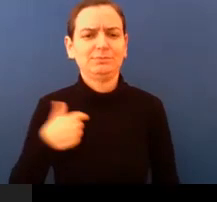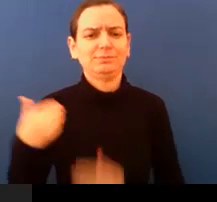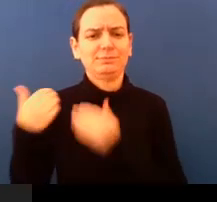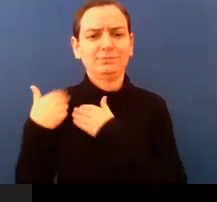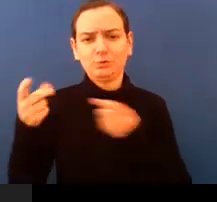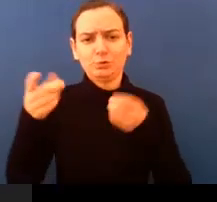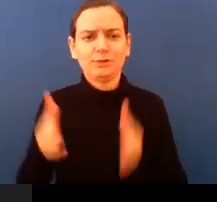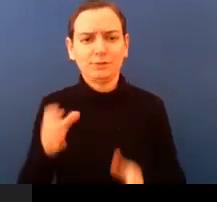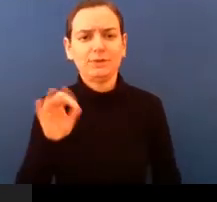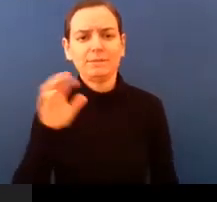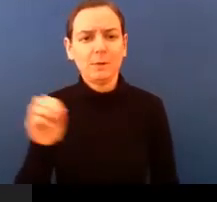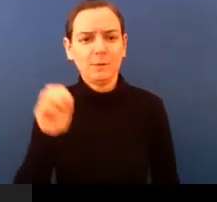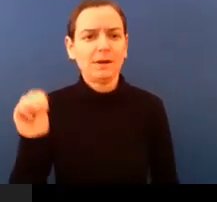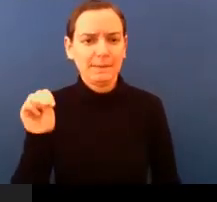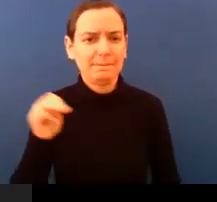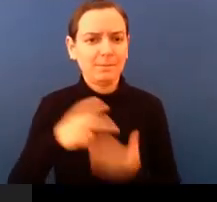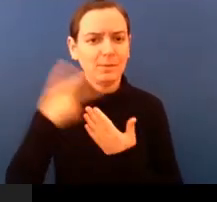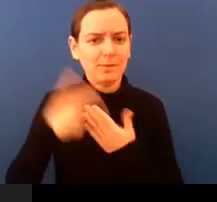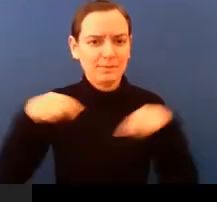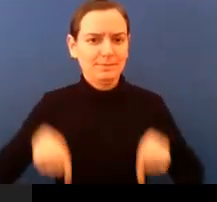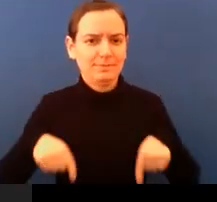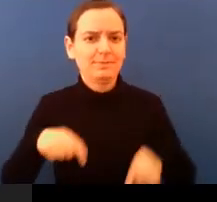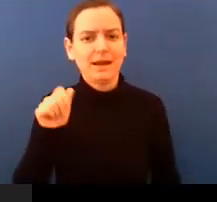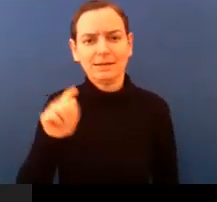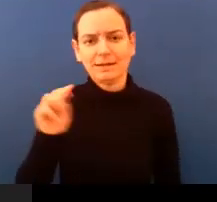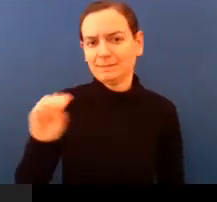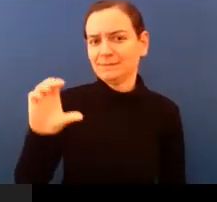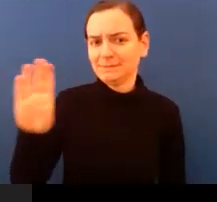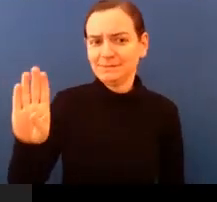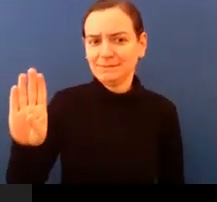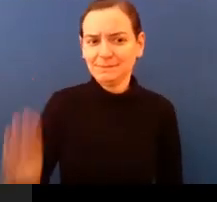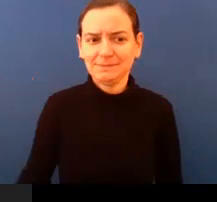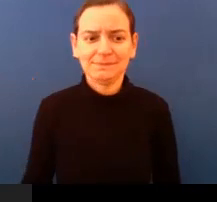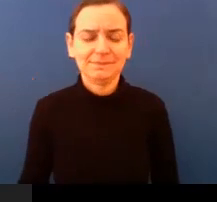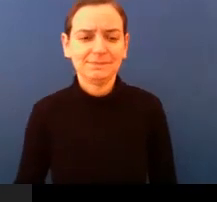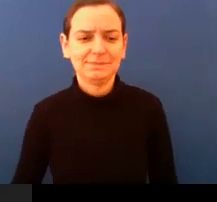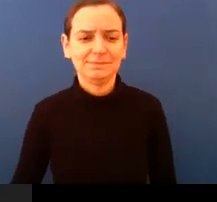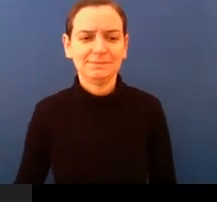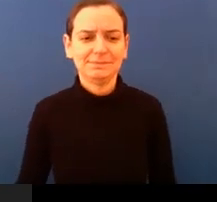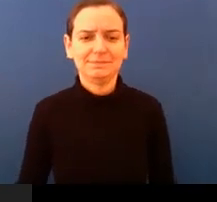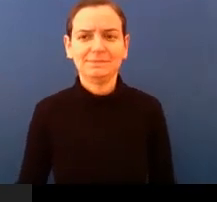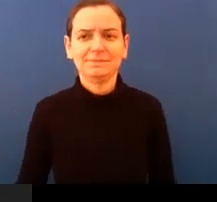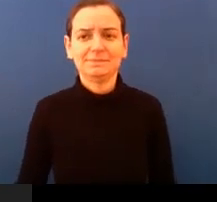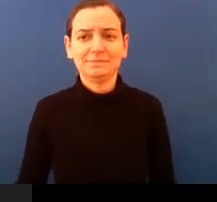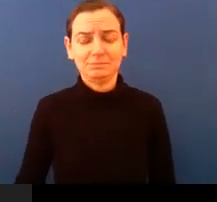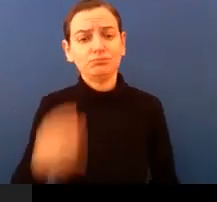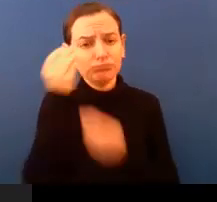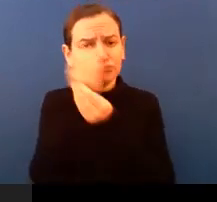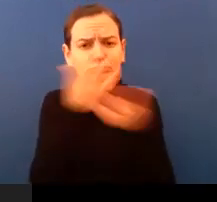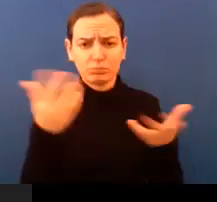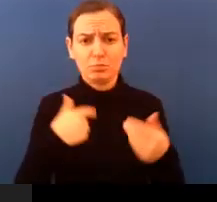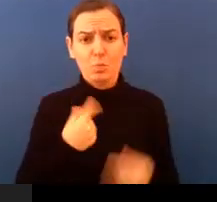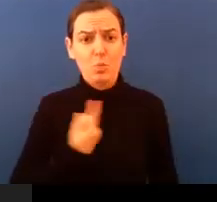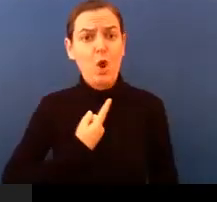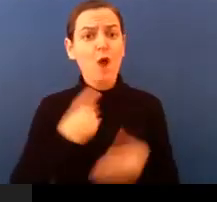MCB. Although I'm the narrator, this presentation is a group effort from